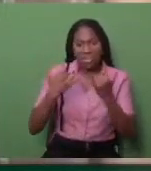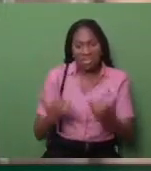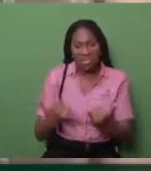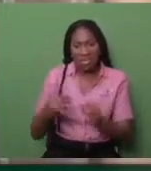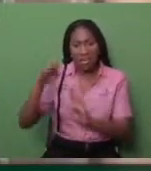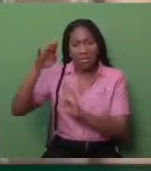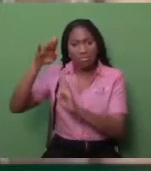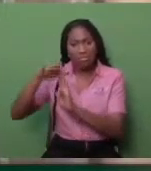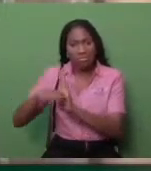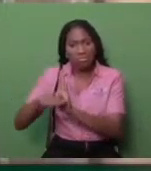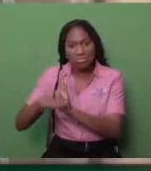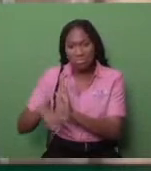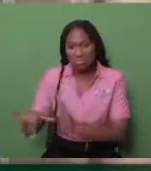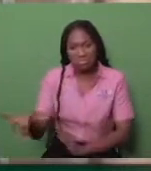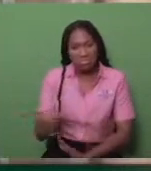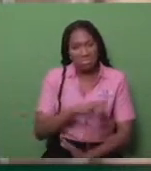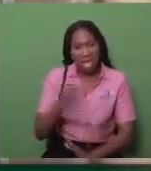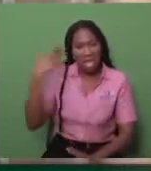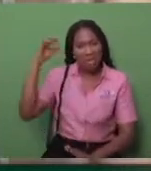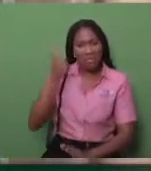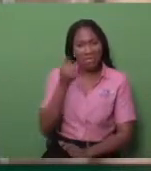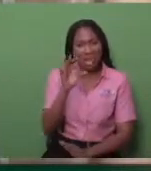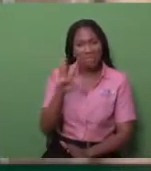In our last year,